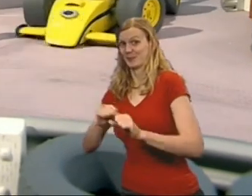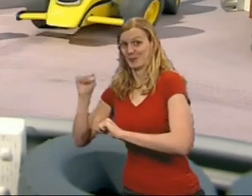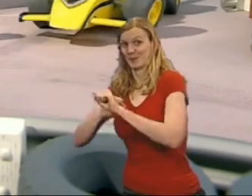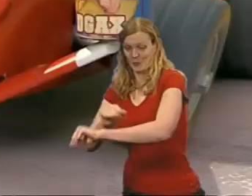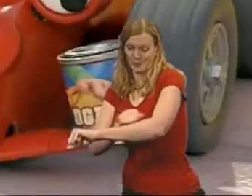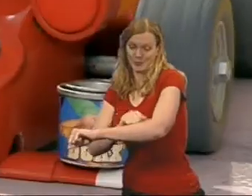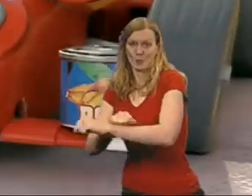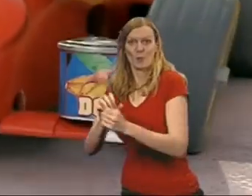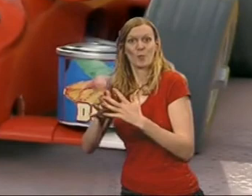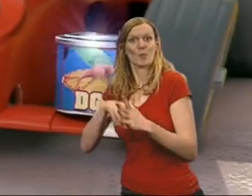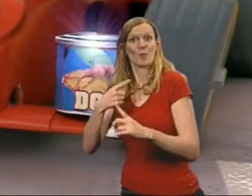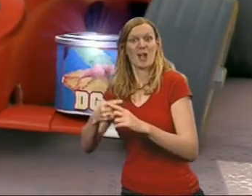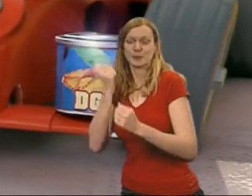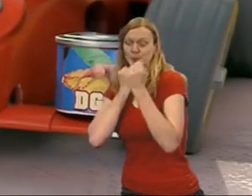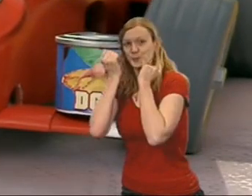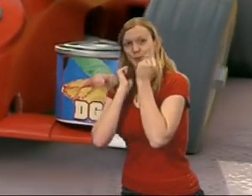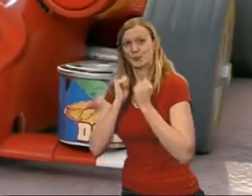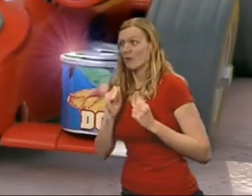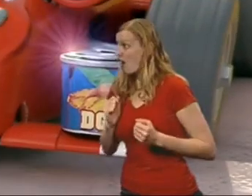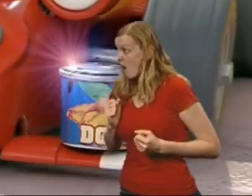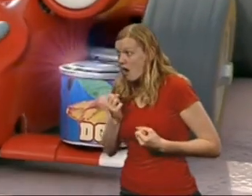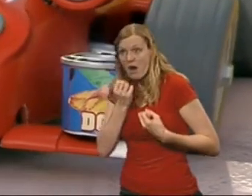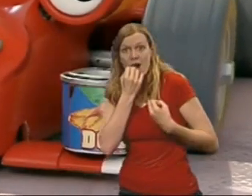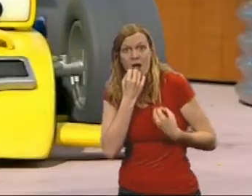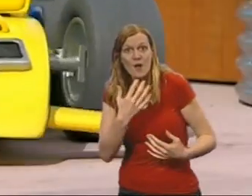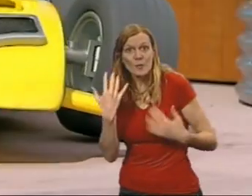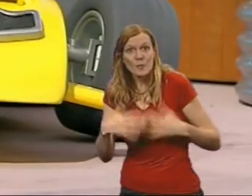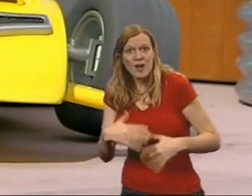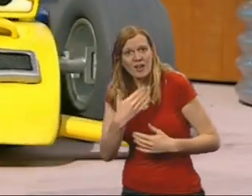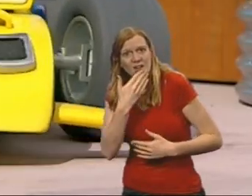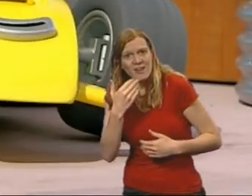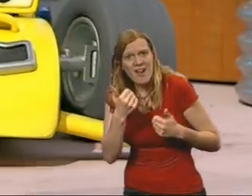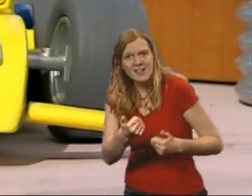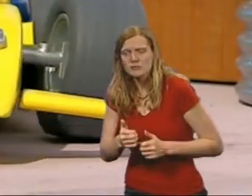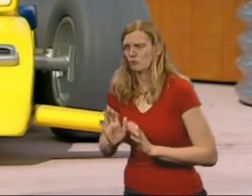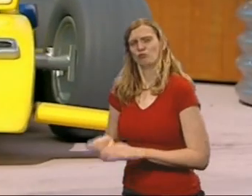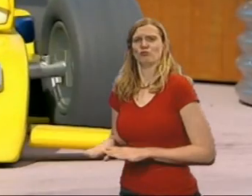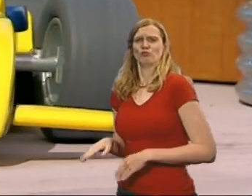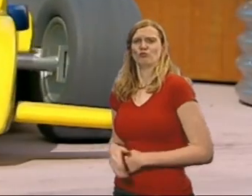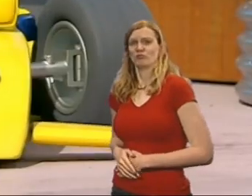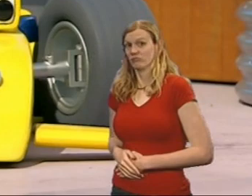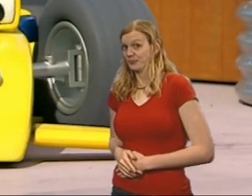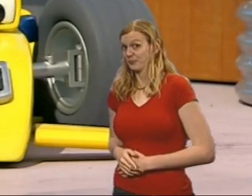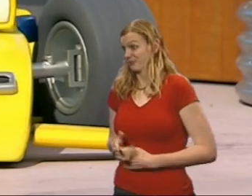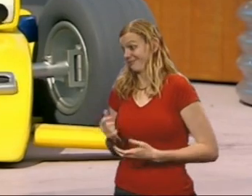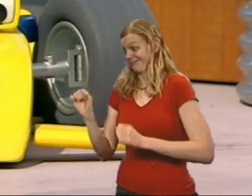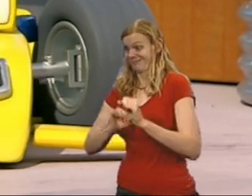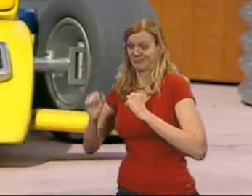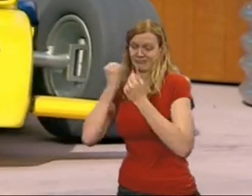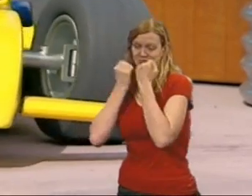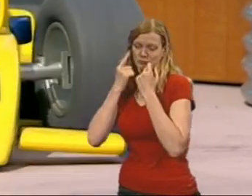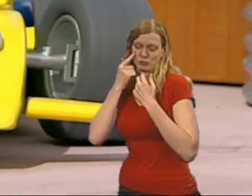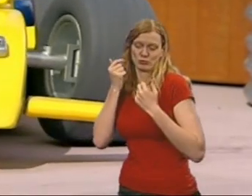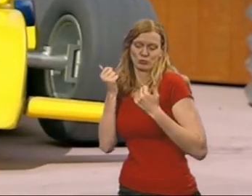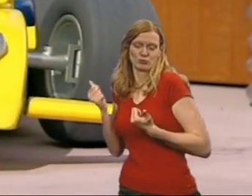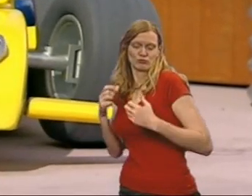car wax. Wow! That's really nice of you, Maxie. Oh, don't mention it! But with